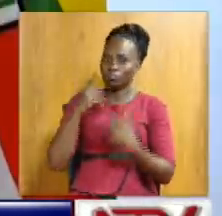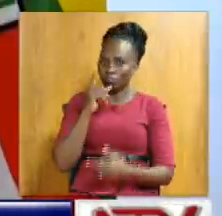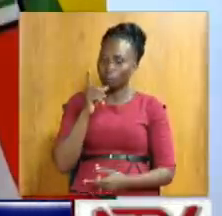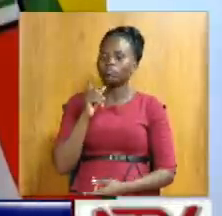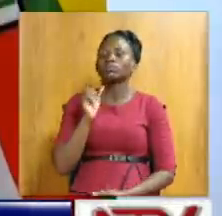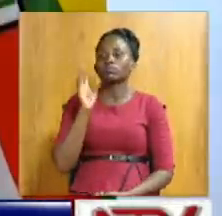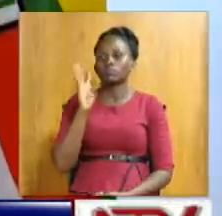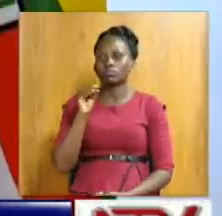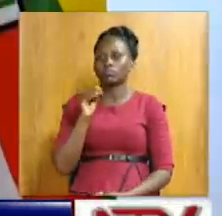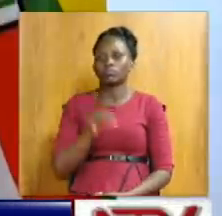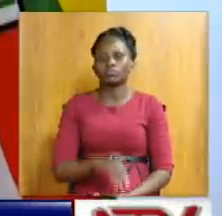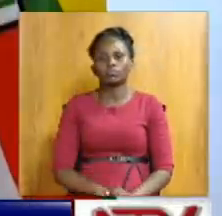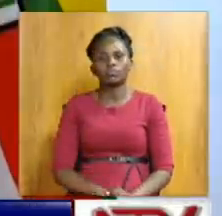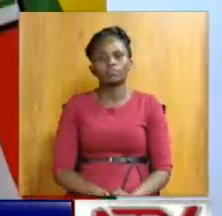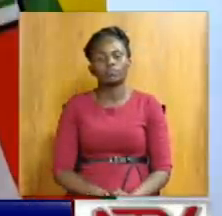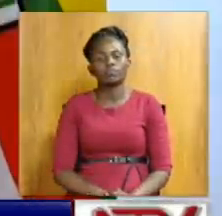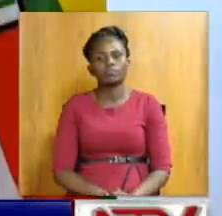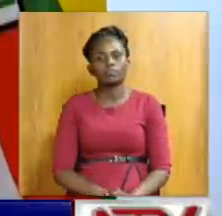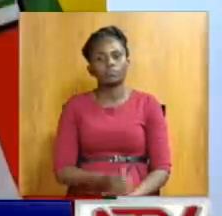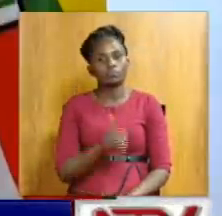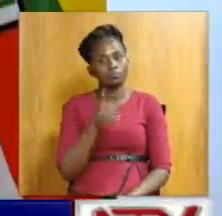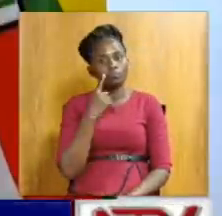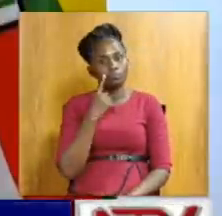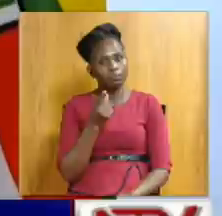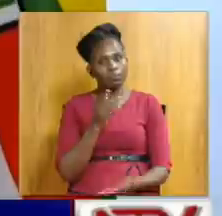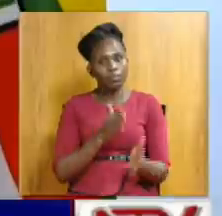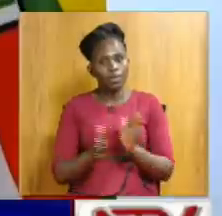see there is some plan there.